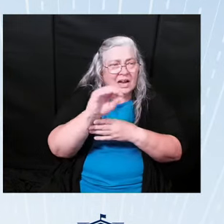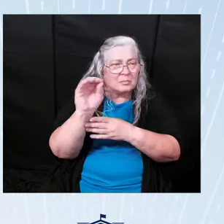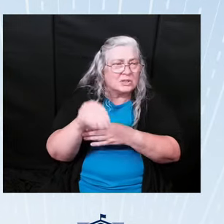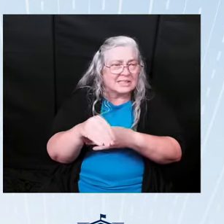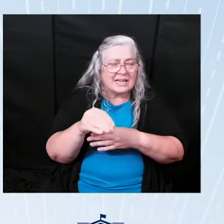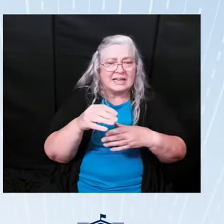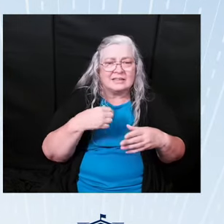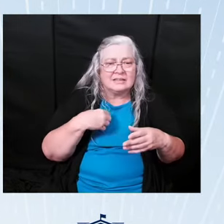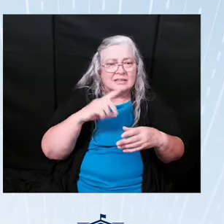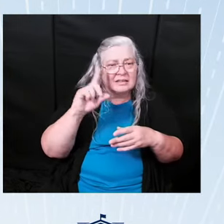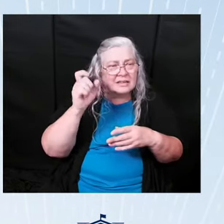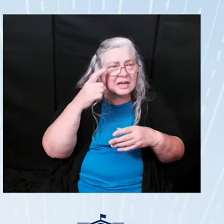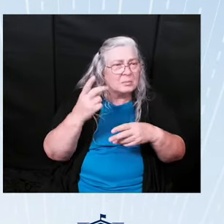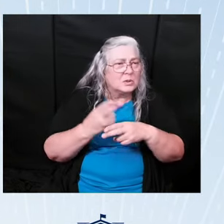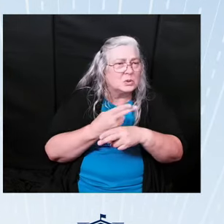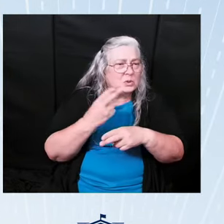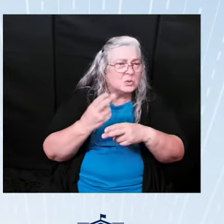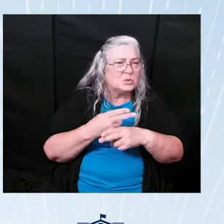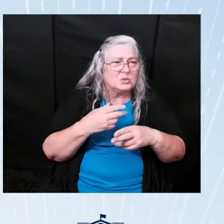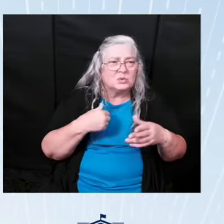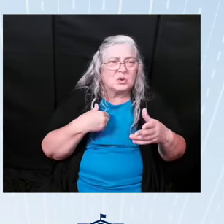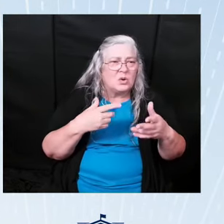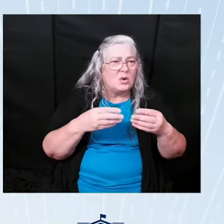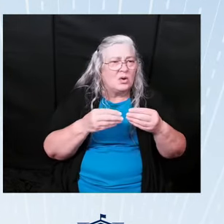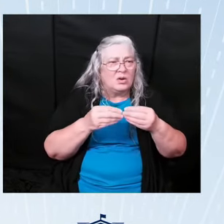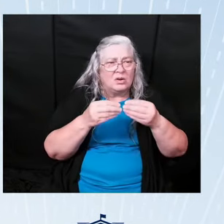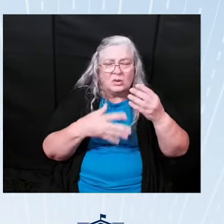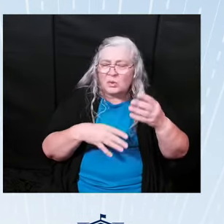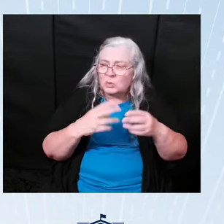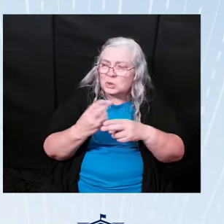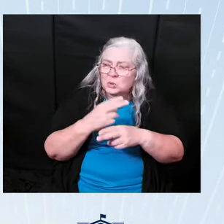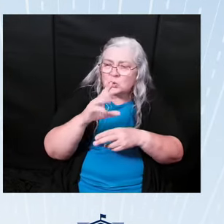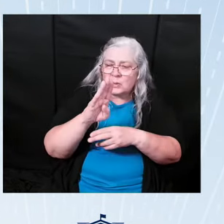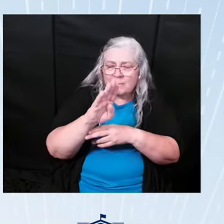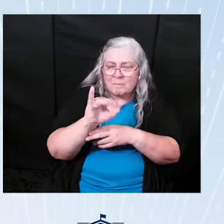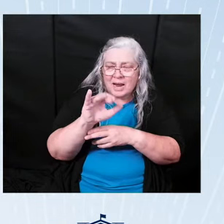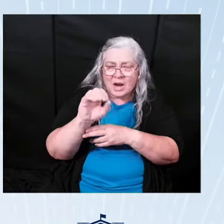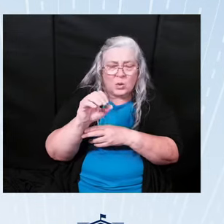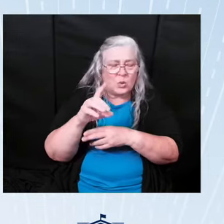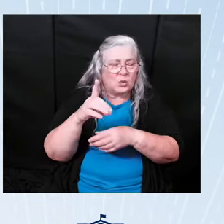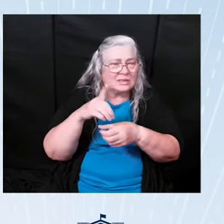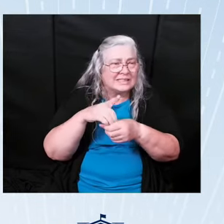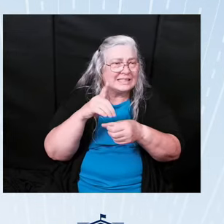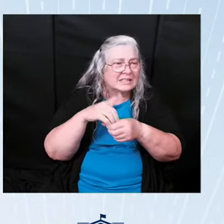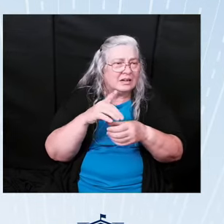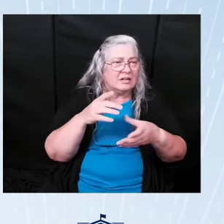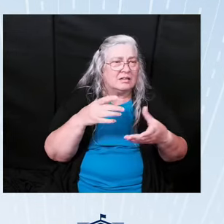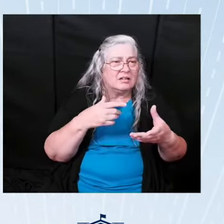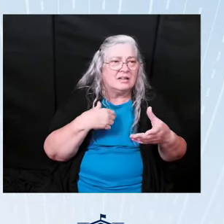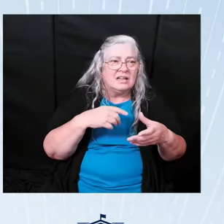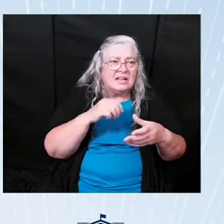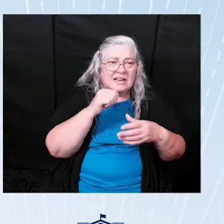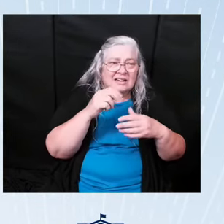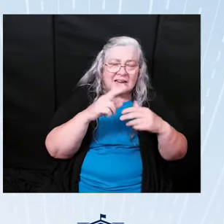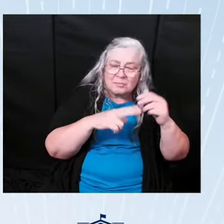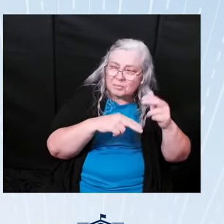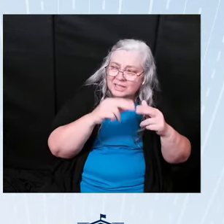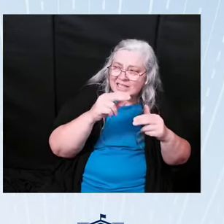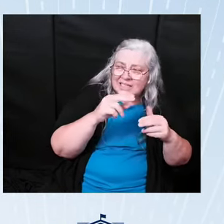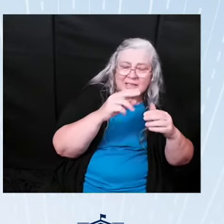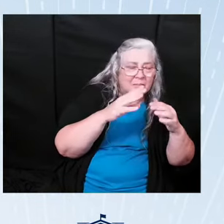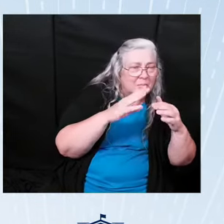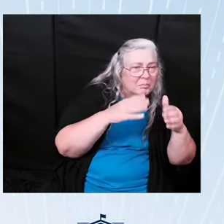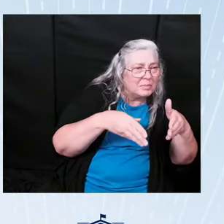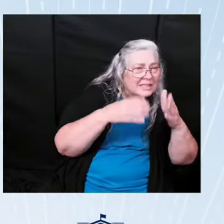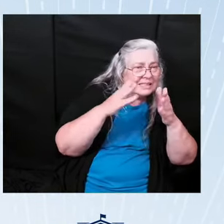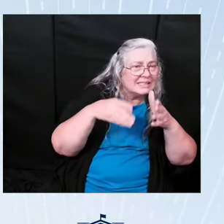achieved many climate wins. But despite our successes, our residents still face the impacts of a changing